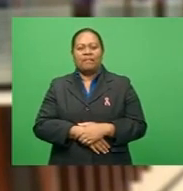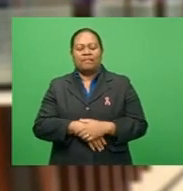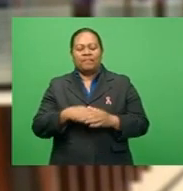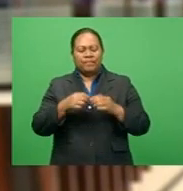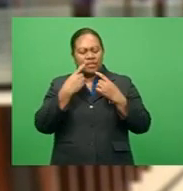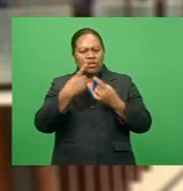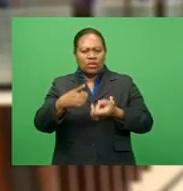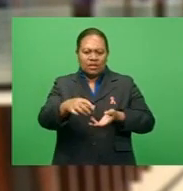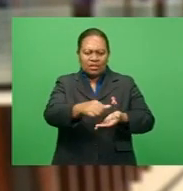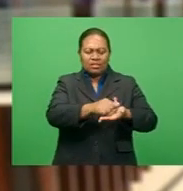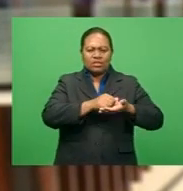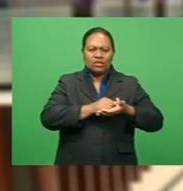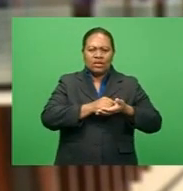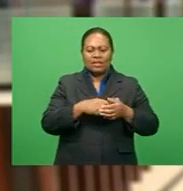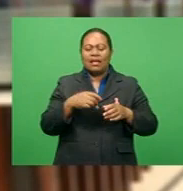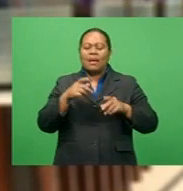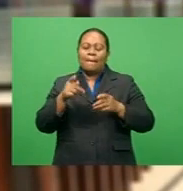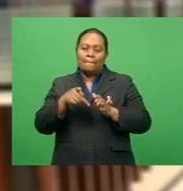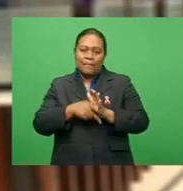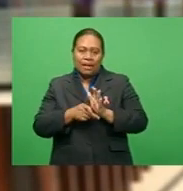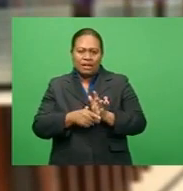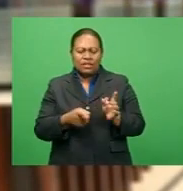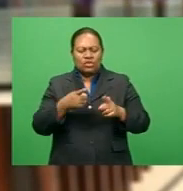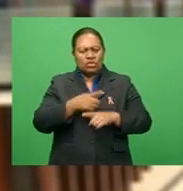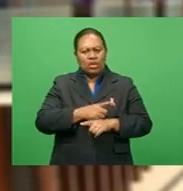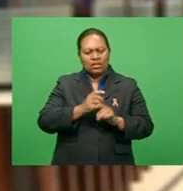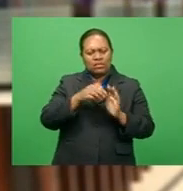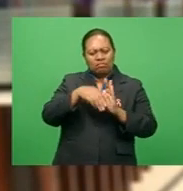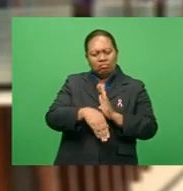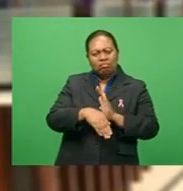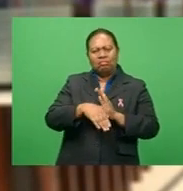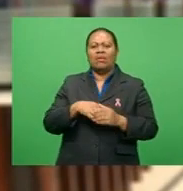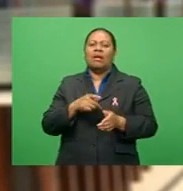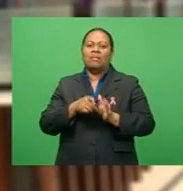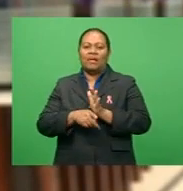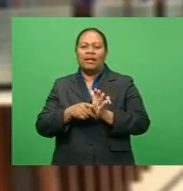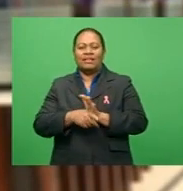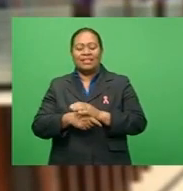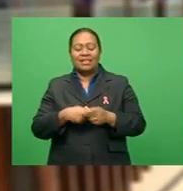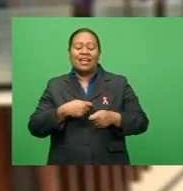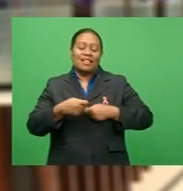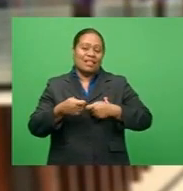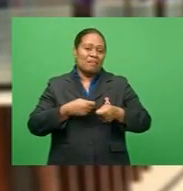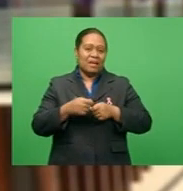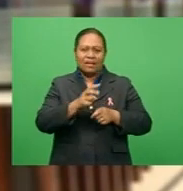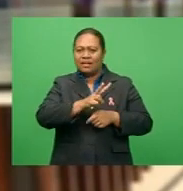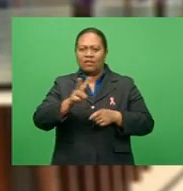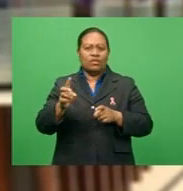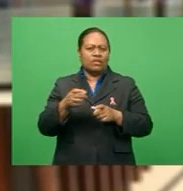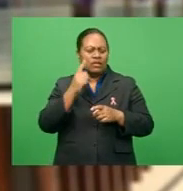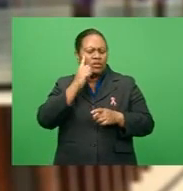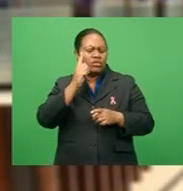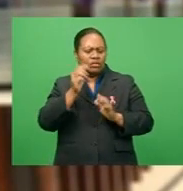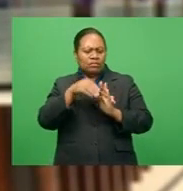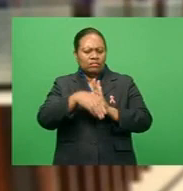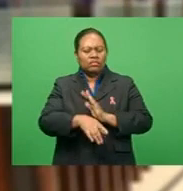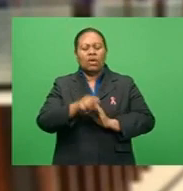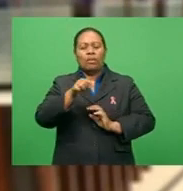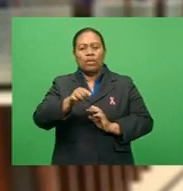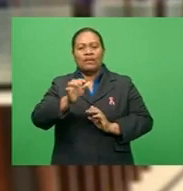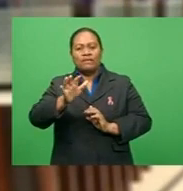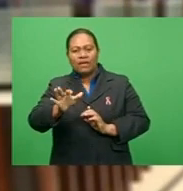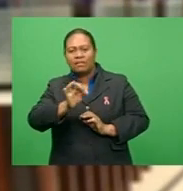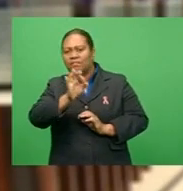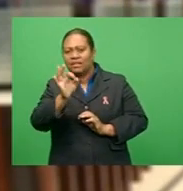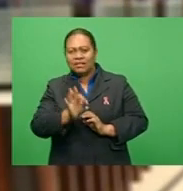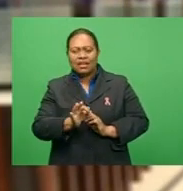stocks recorded share price changes, with 3 recording lower prices. The market value last week noted a decline of 0.57%